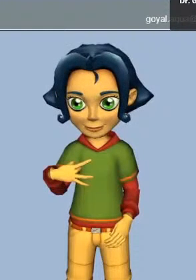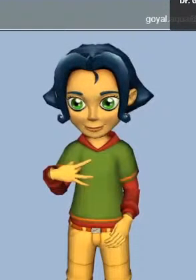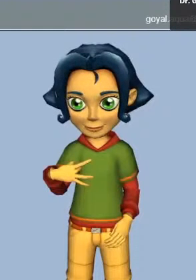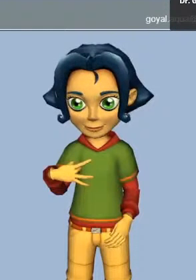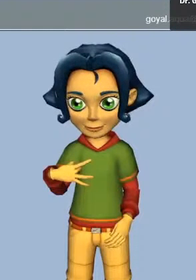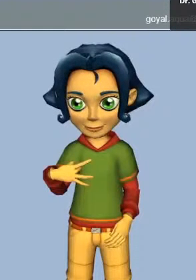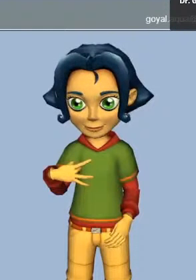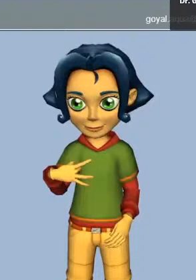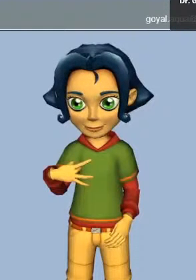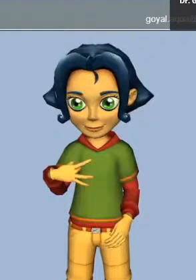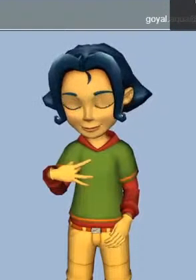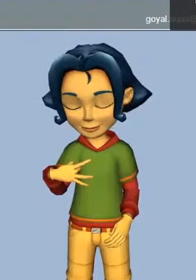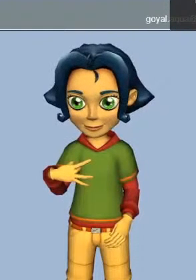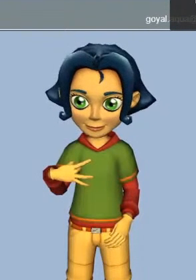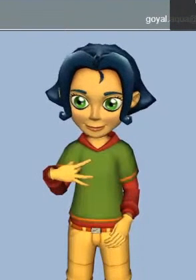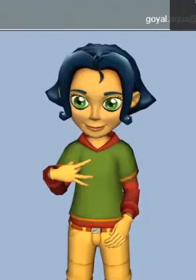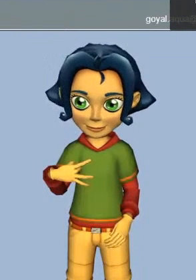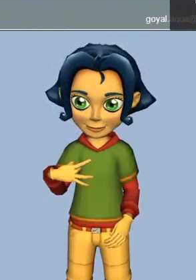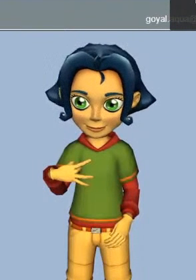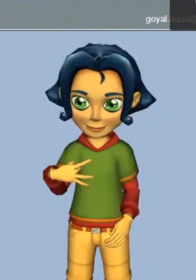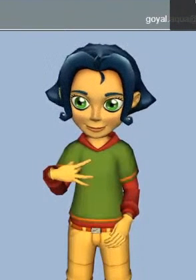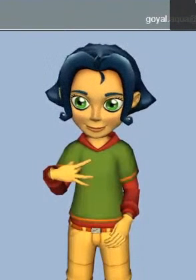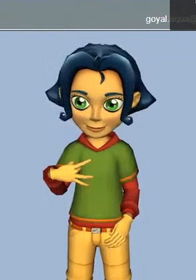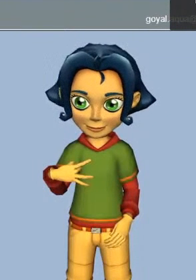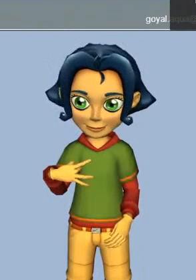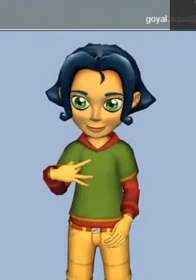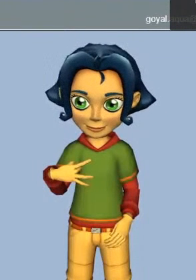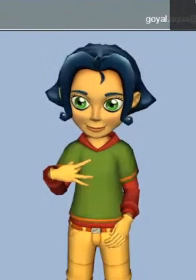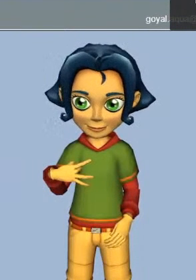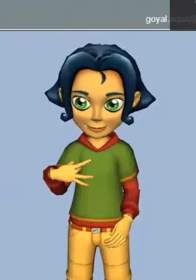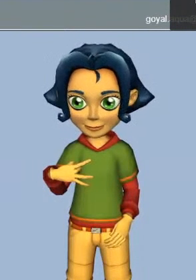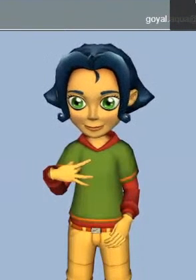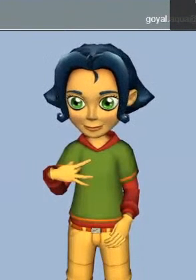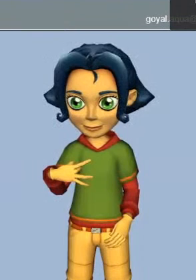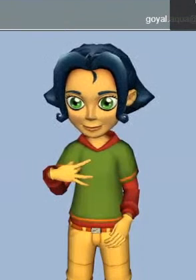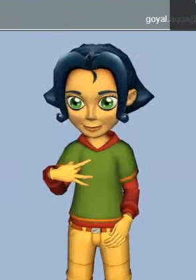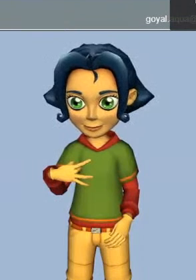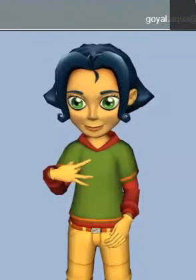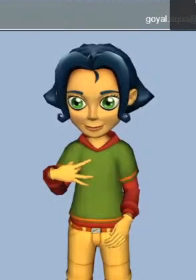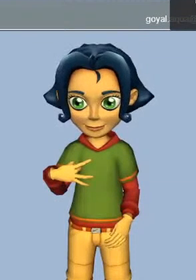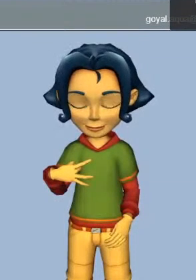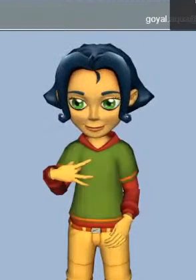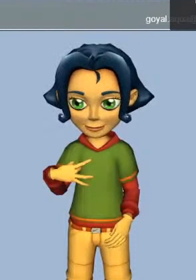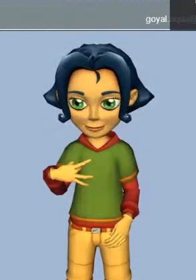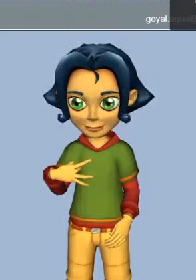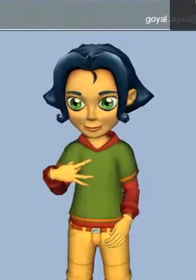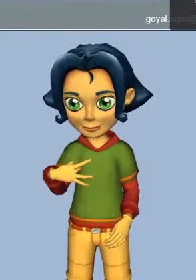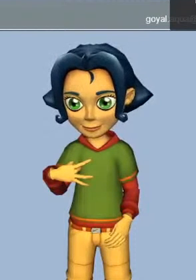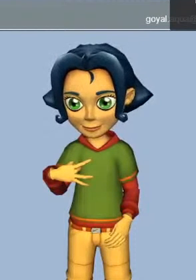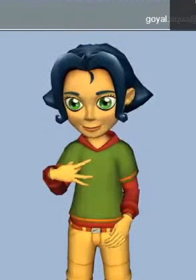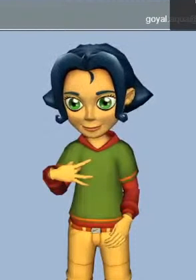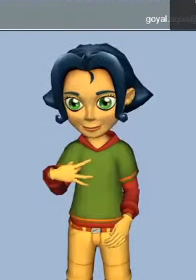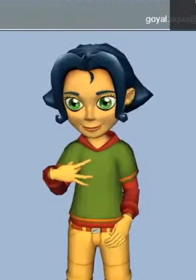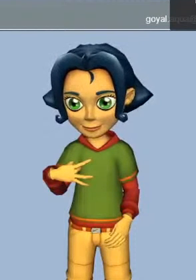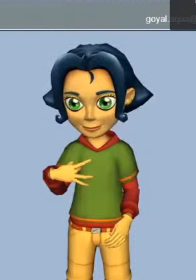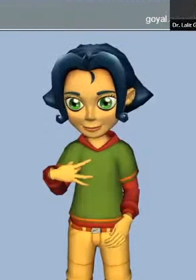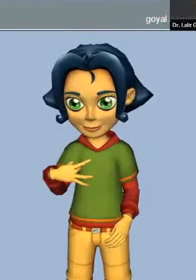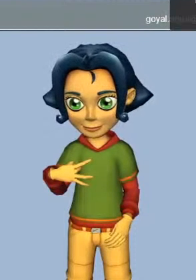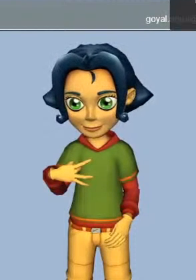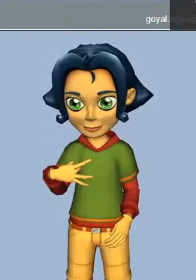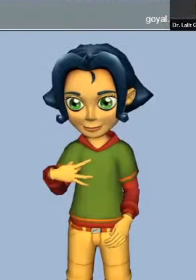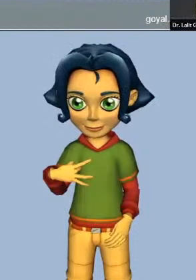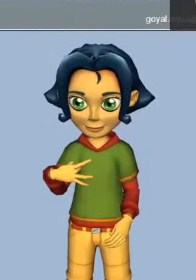Okay, all the best from my side. Thank you sir. And Dr. Lalit Goyal is really backbone of our project. Thank you Dr. Lalit. Thank